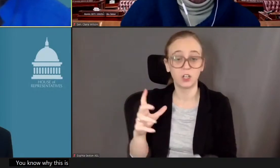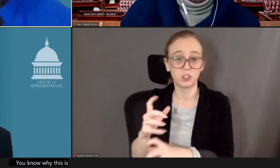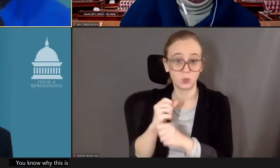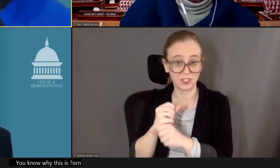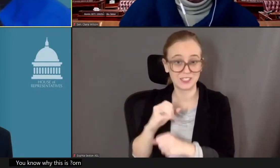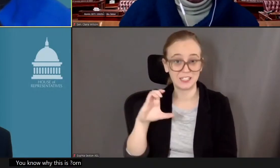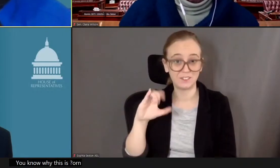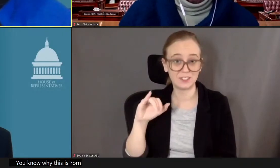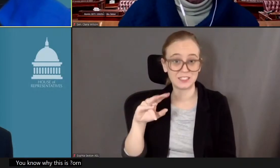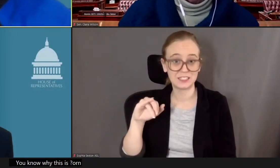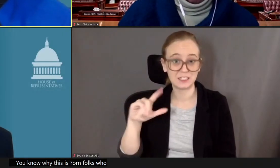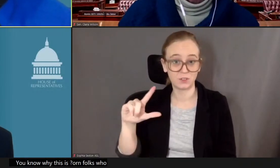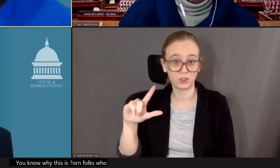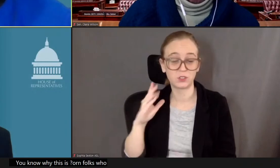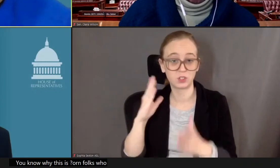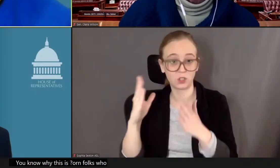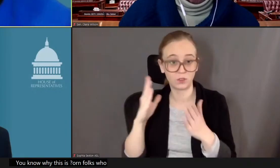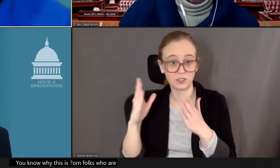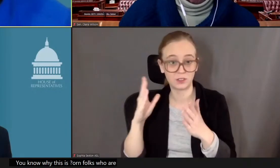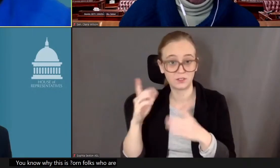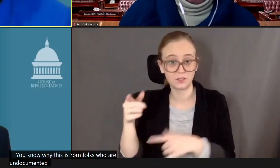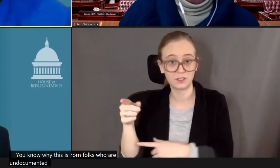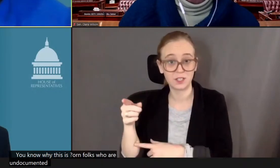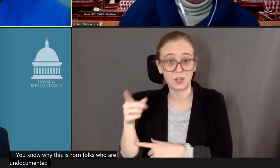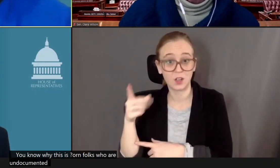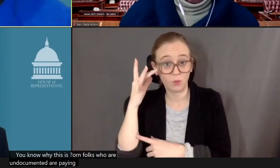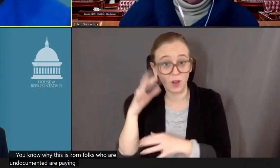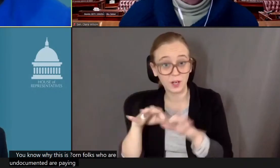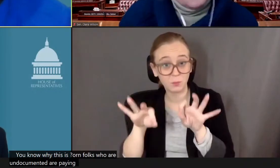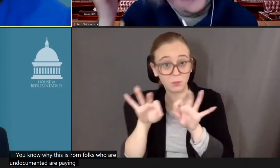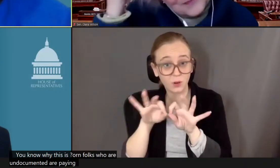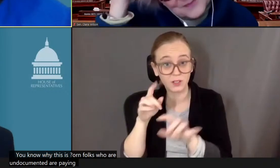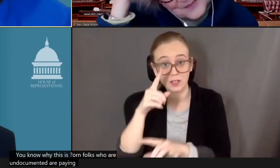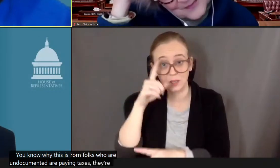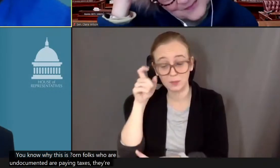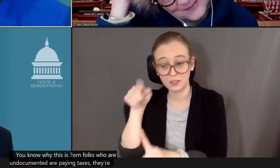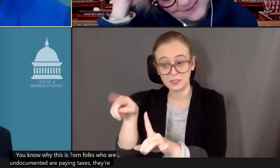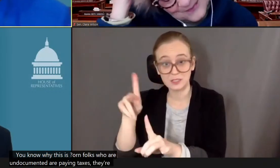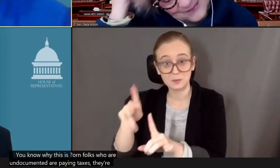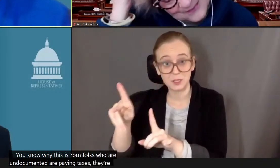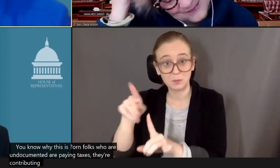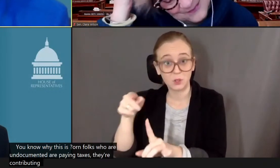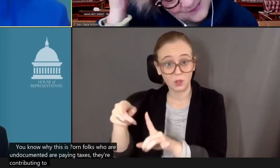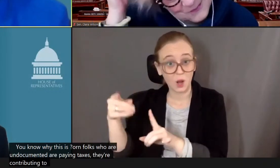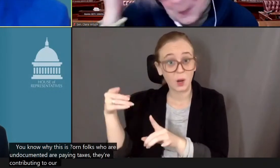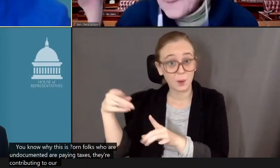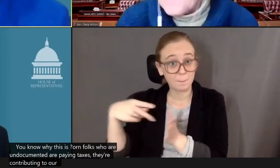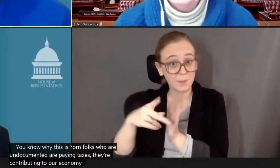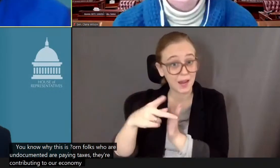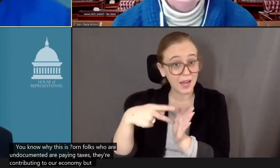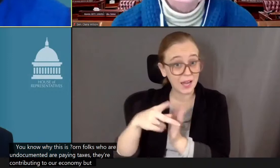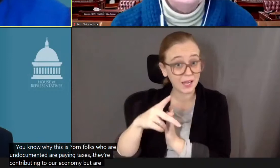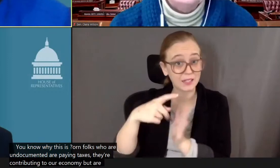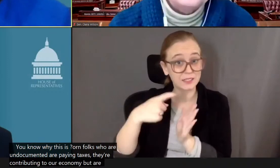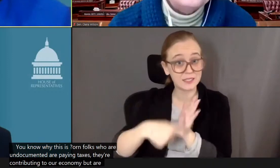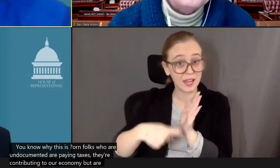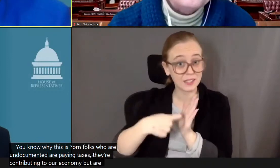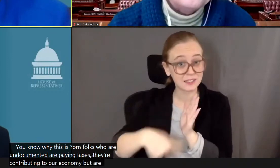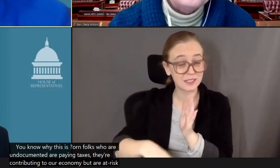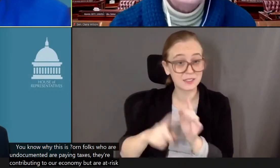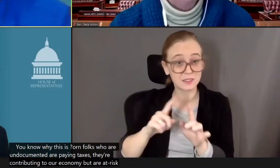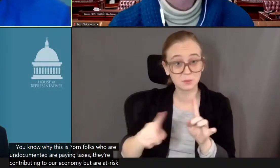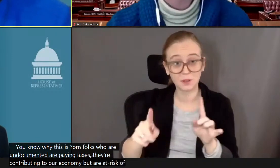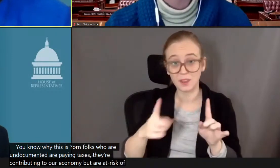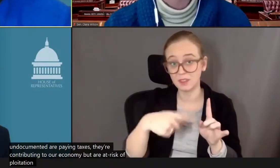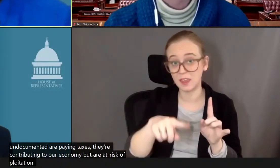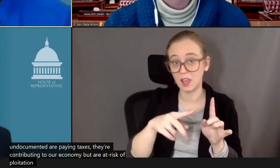are undocumented are paying taxes. They're contributing to our economy, but are at risk of exploitation by folks who know this